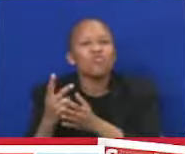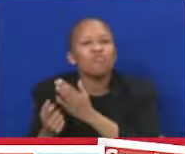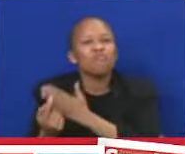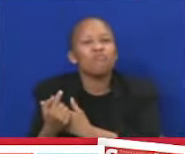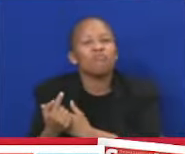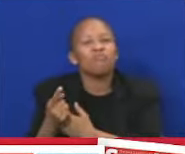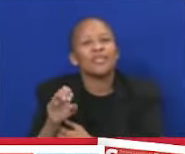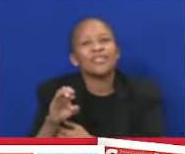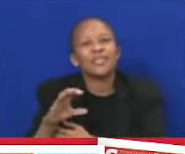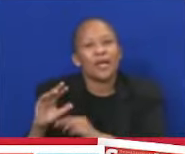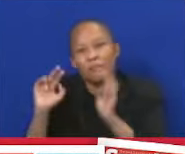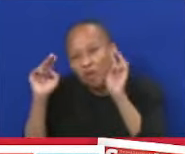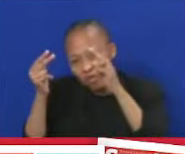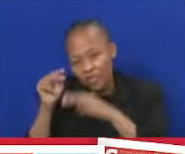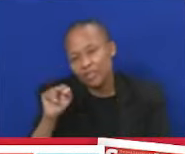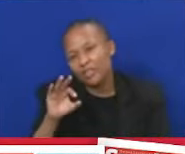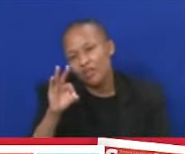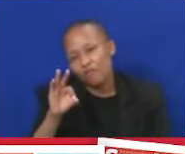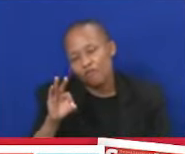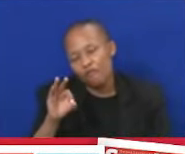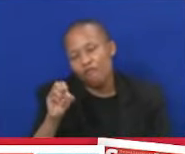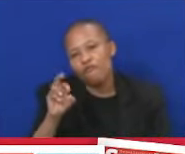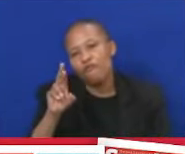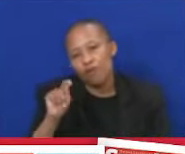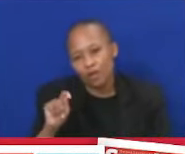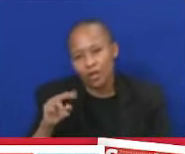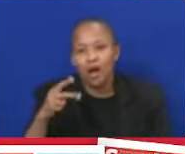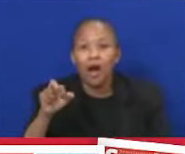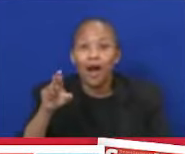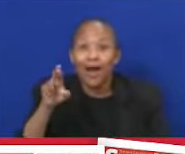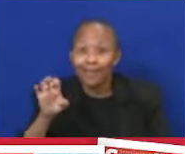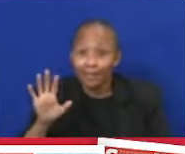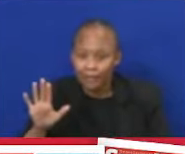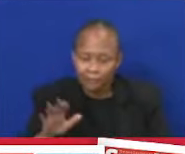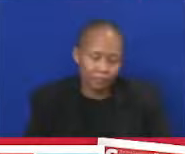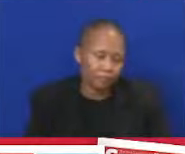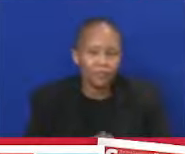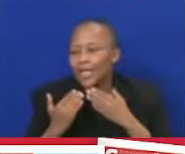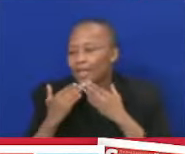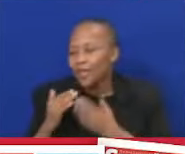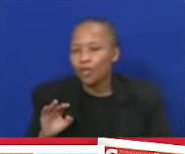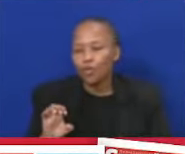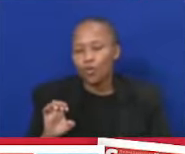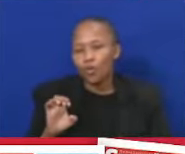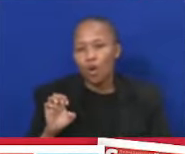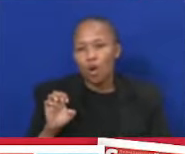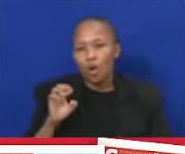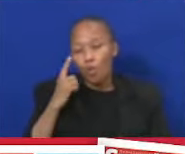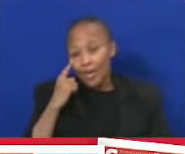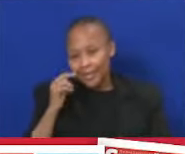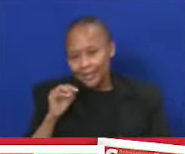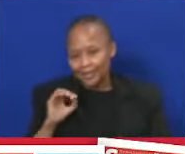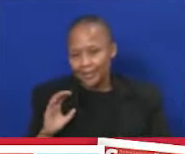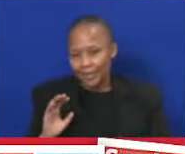Thank you, Witness C. If you can then turn the page over to page 8.